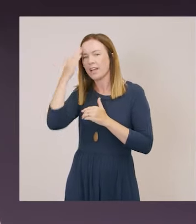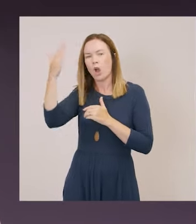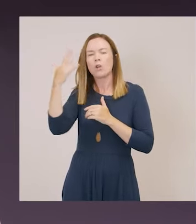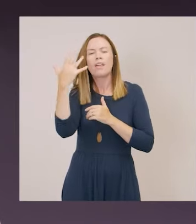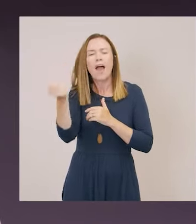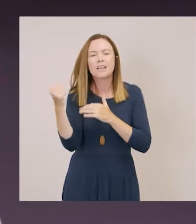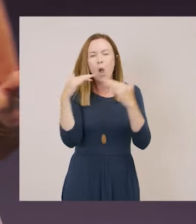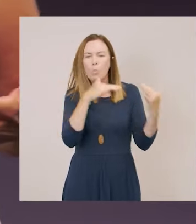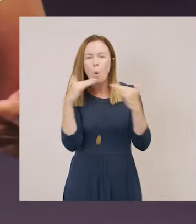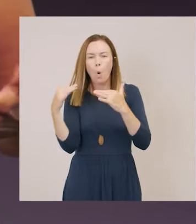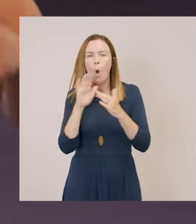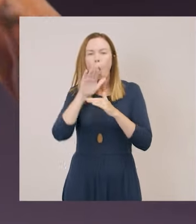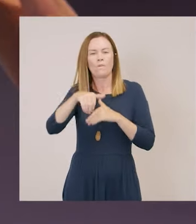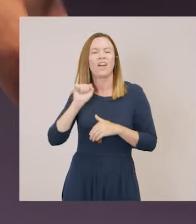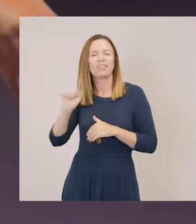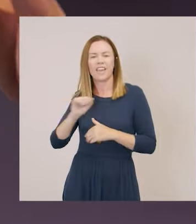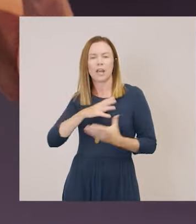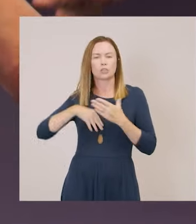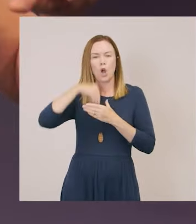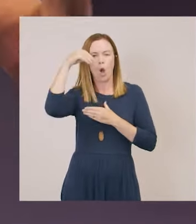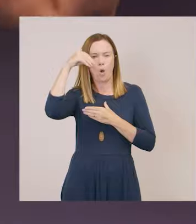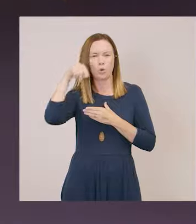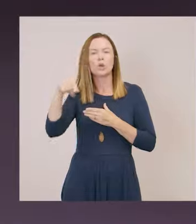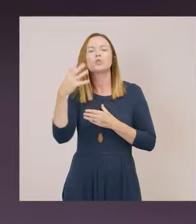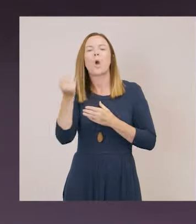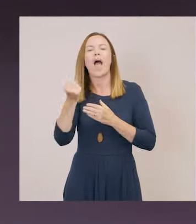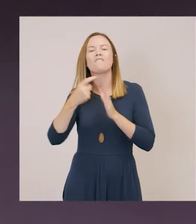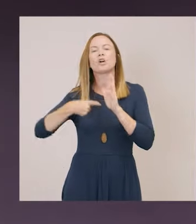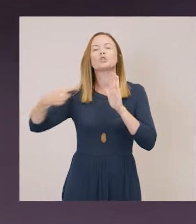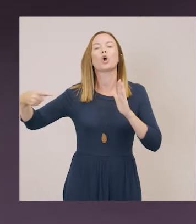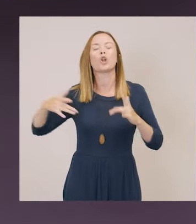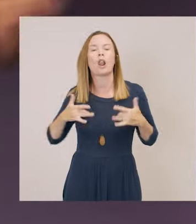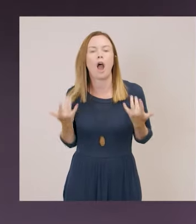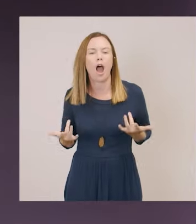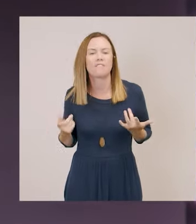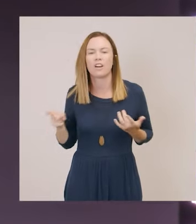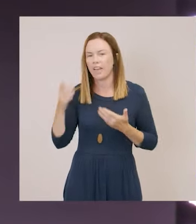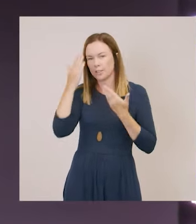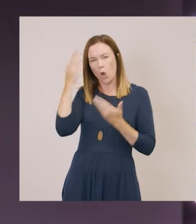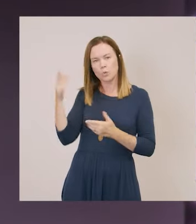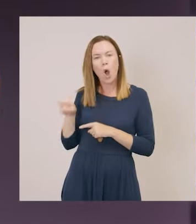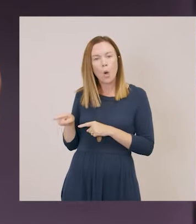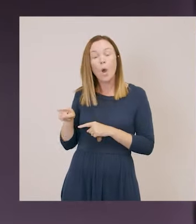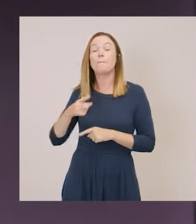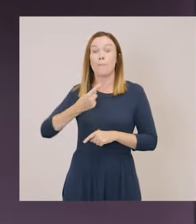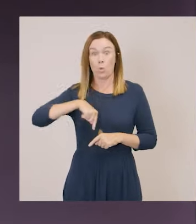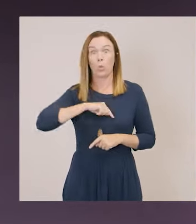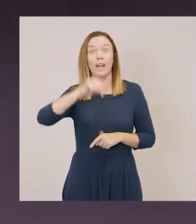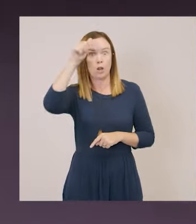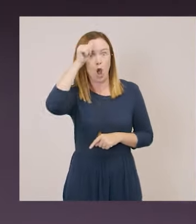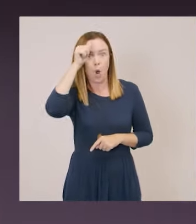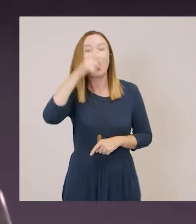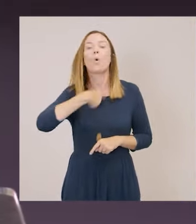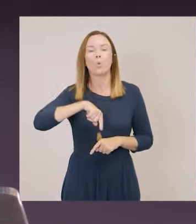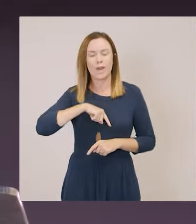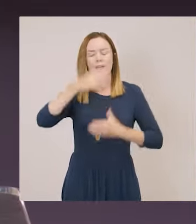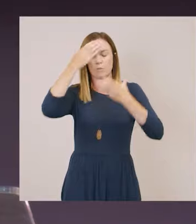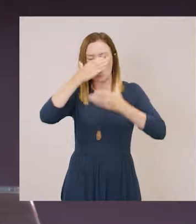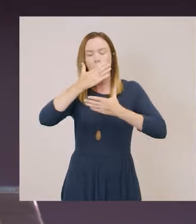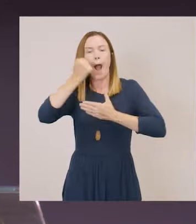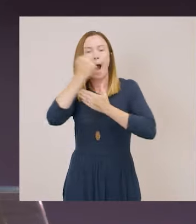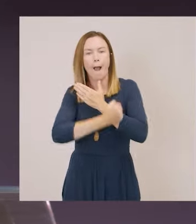know the war that is waging on against them having eternal life. But we do. We're called to wear our armor for the sake